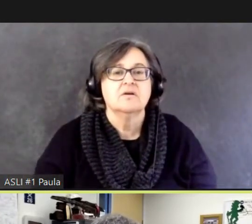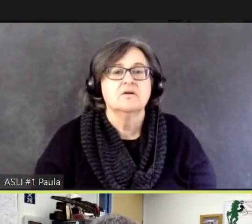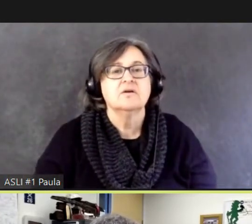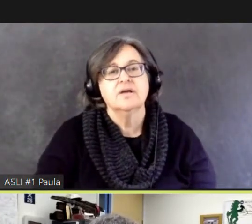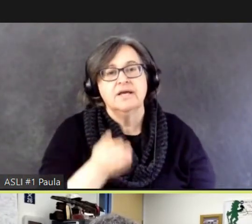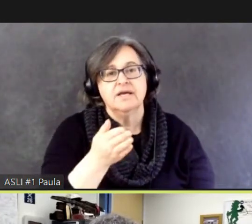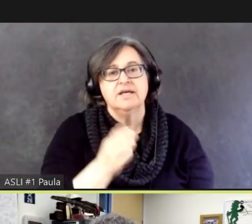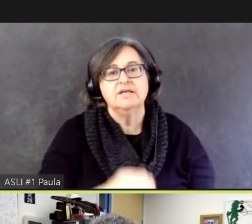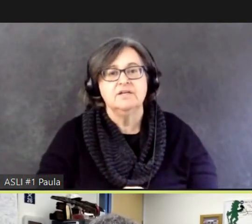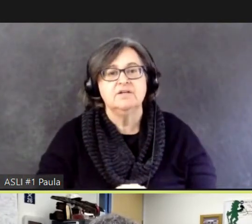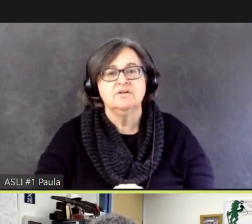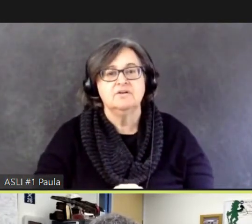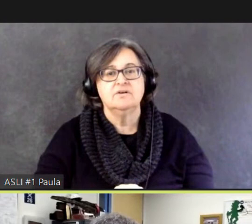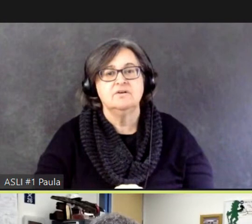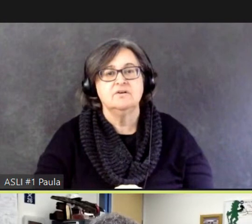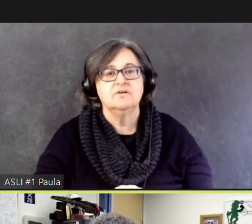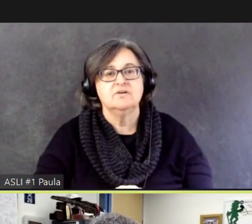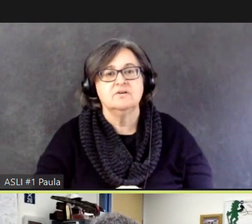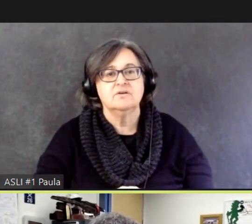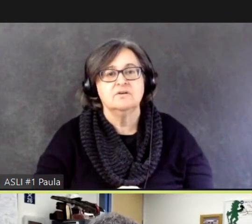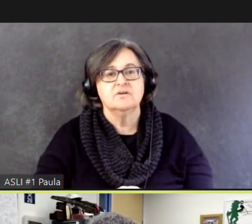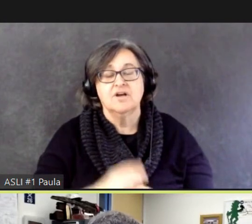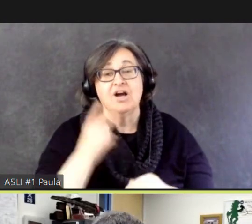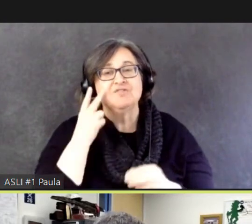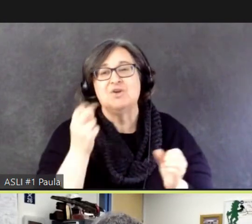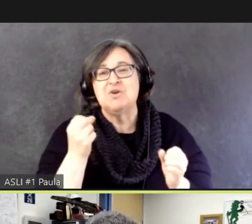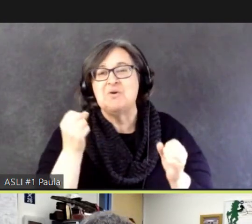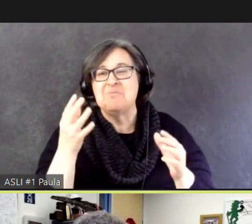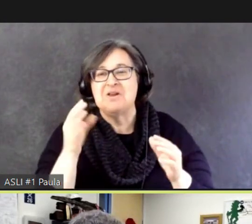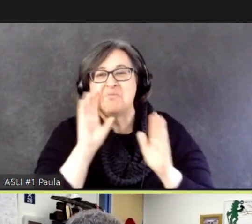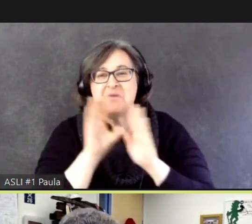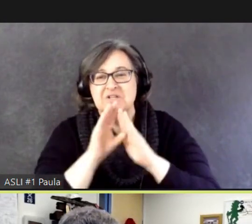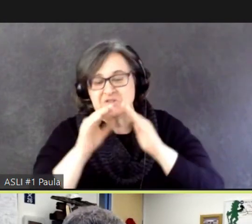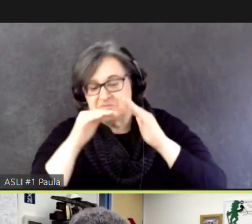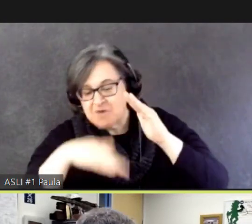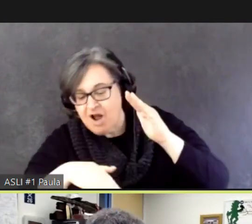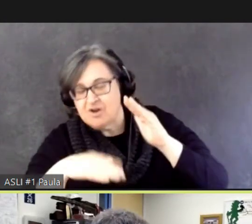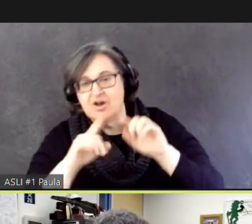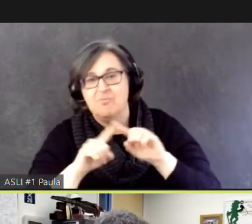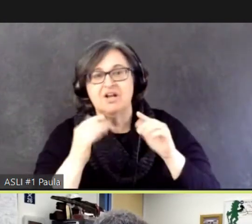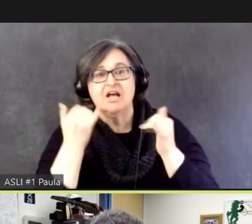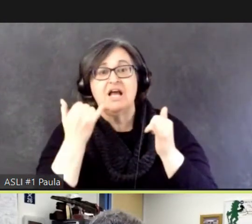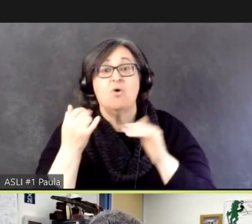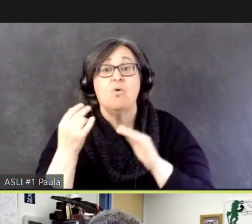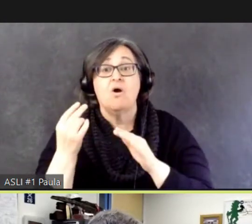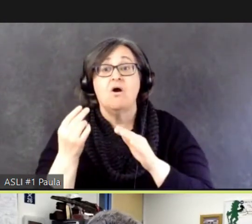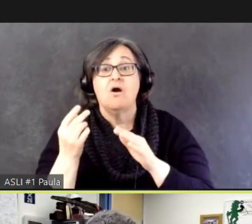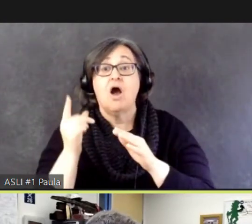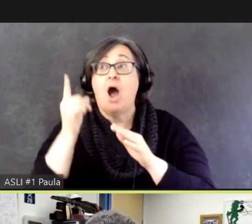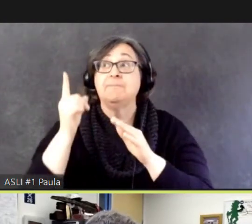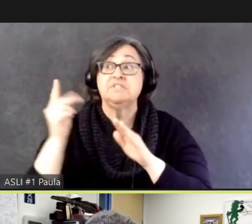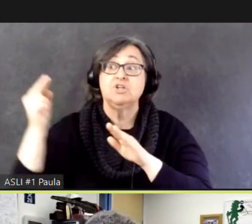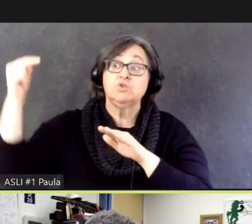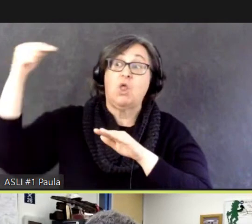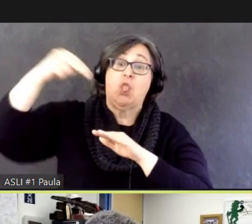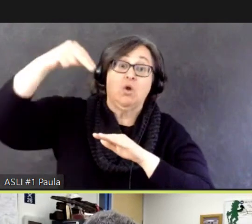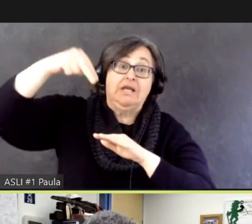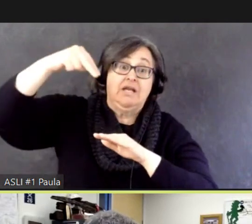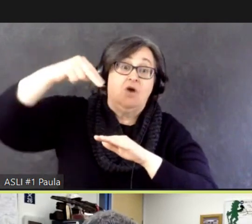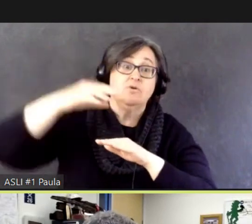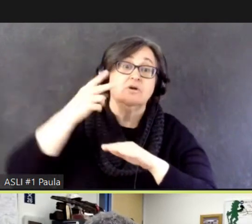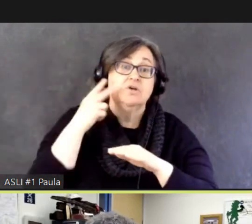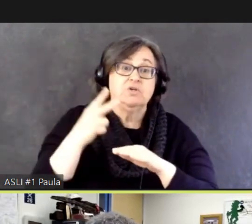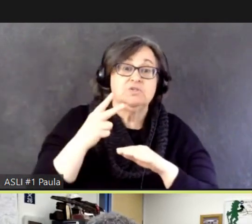And here's kind of an above. I've shown you lots of pictures of them taking down the bubbles, but here's kind of what it looks like upstairs as they remove the tracks and kind of